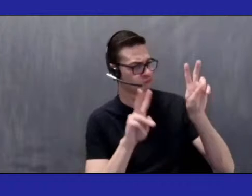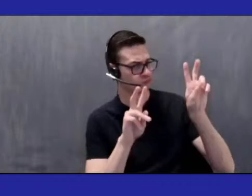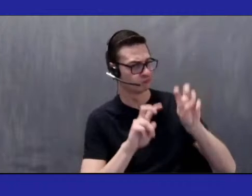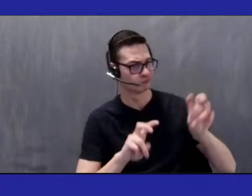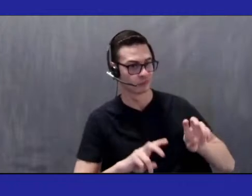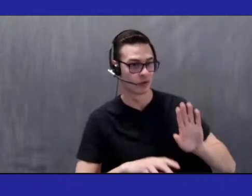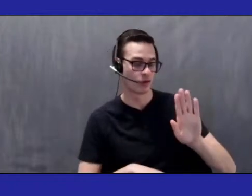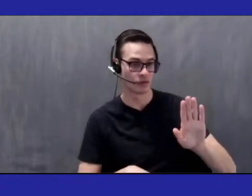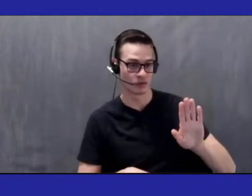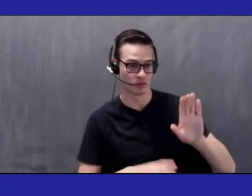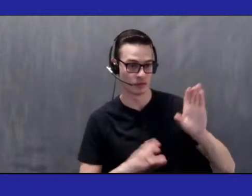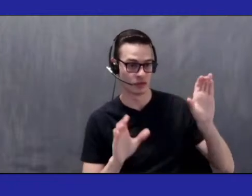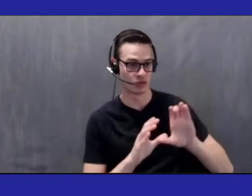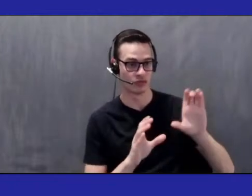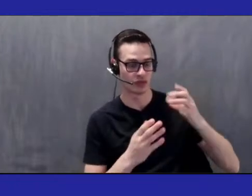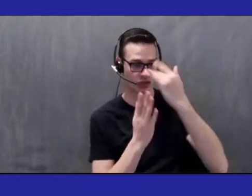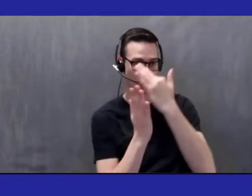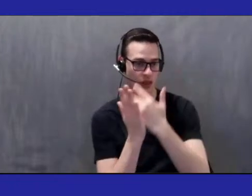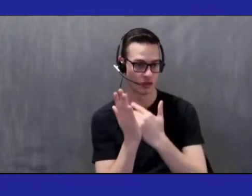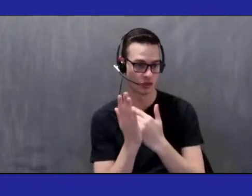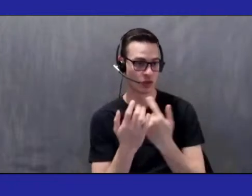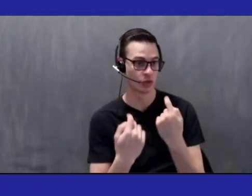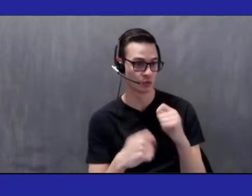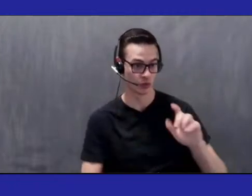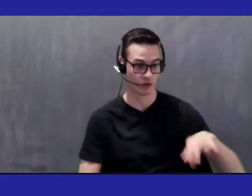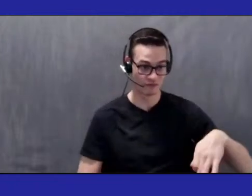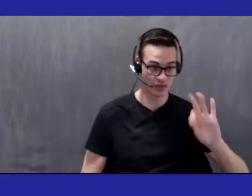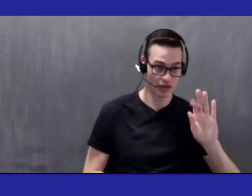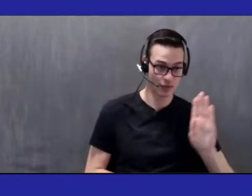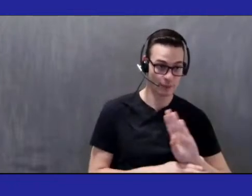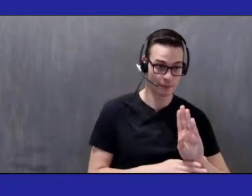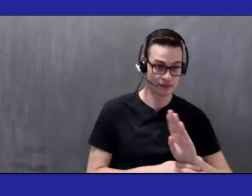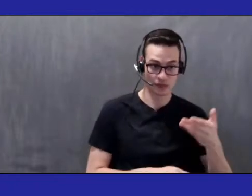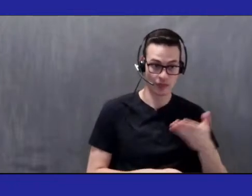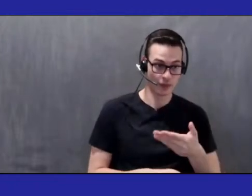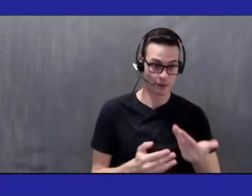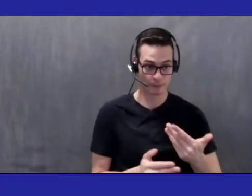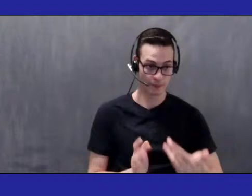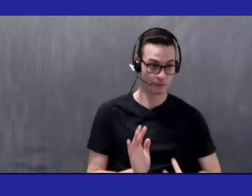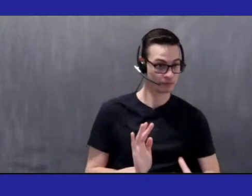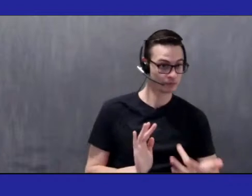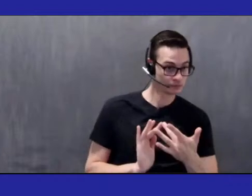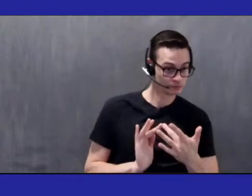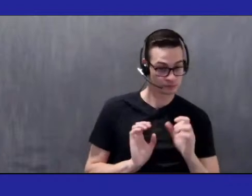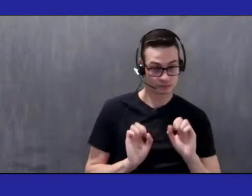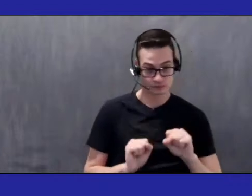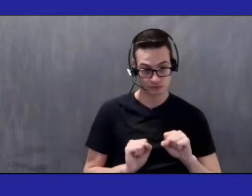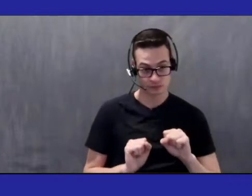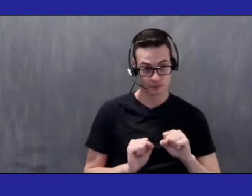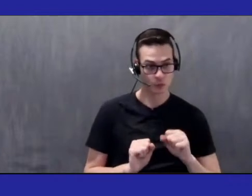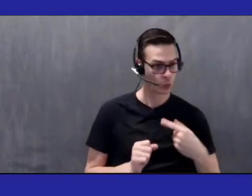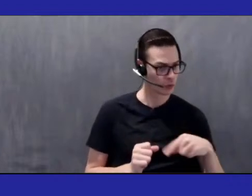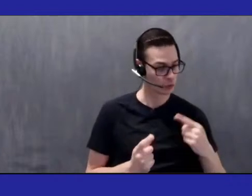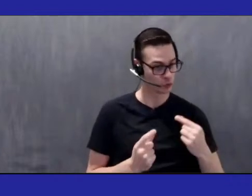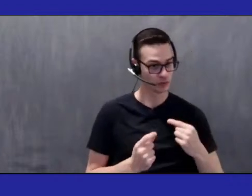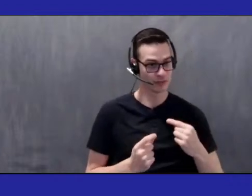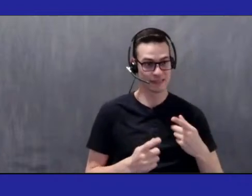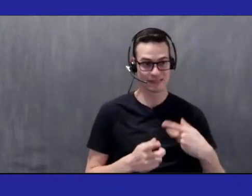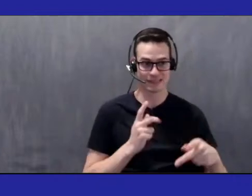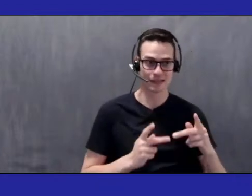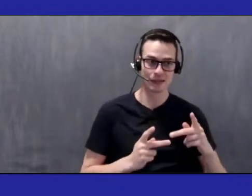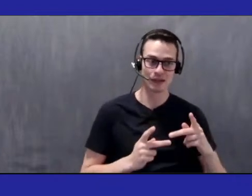certification directory, and we try to find our businesses that might be able to do business with us. And we directly call them, we email them, and then send